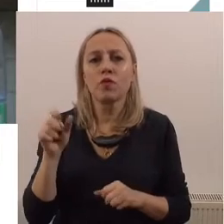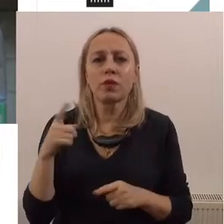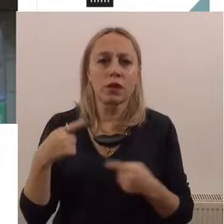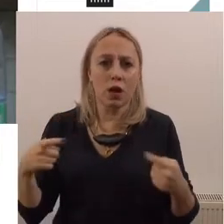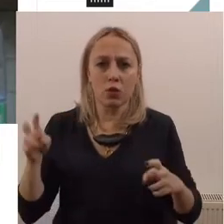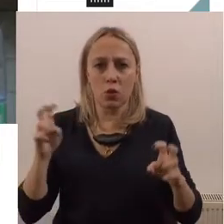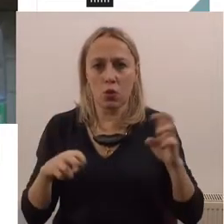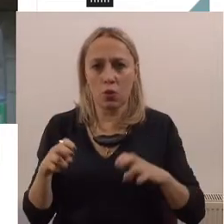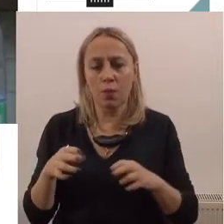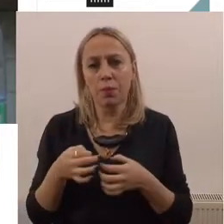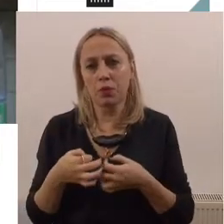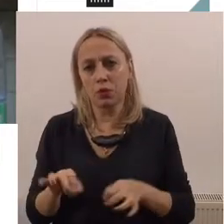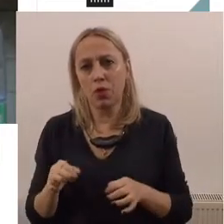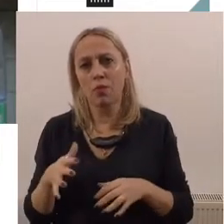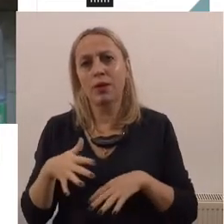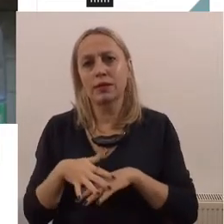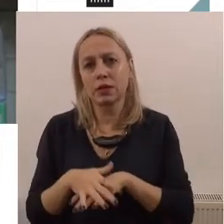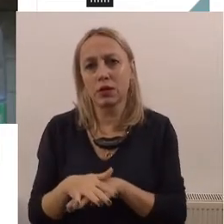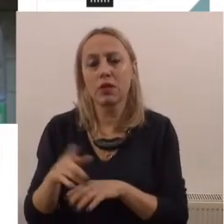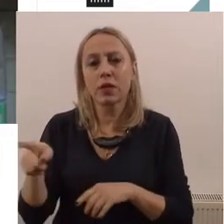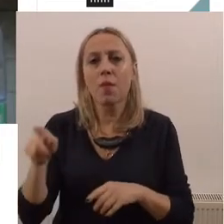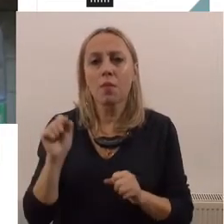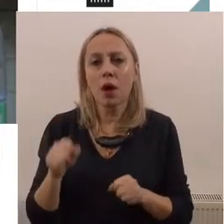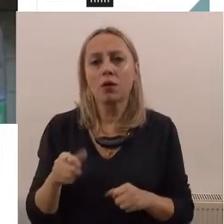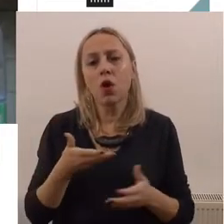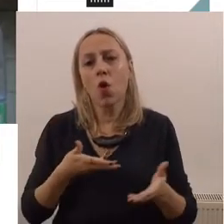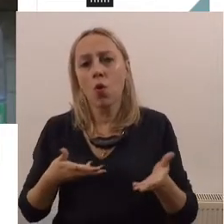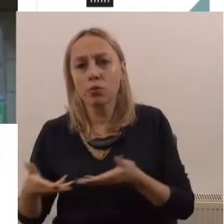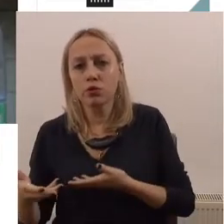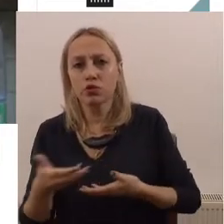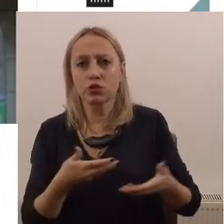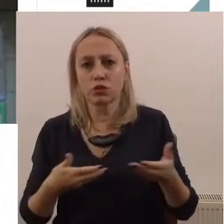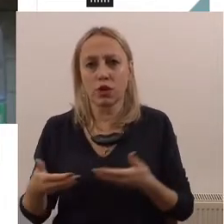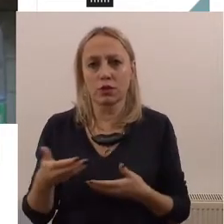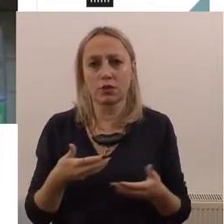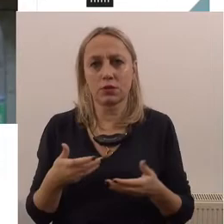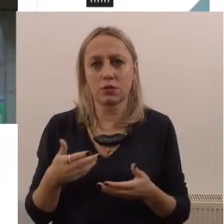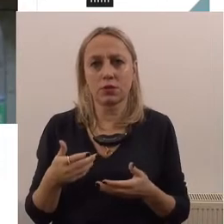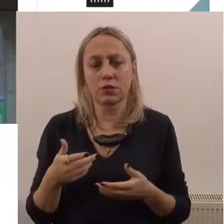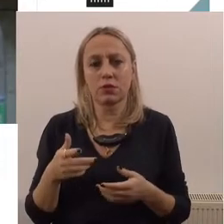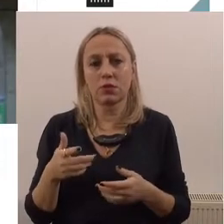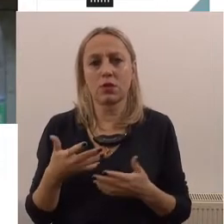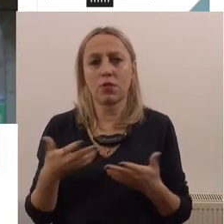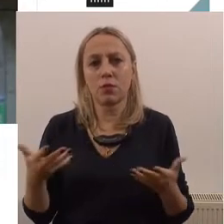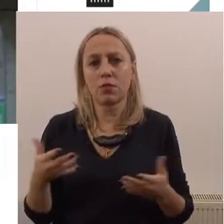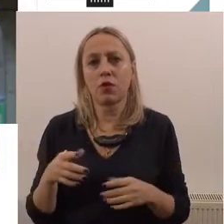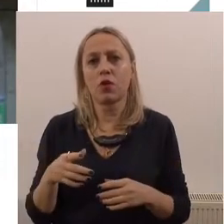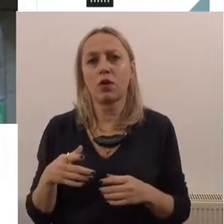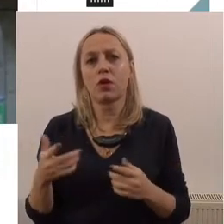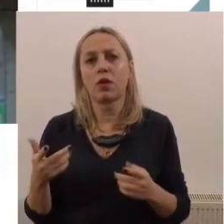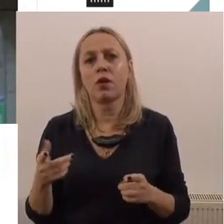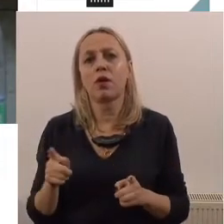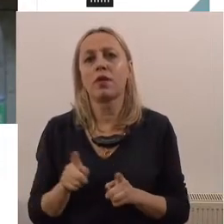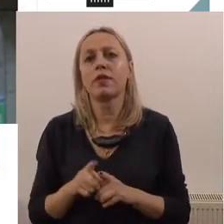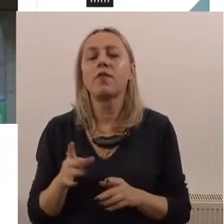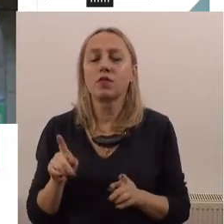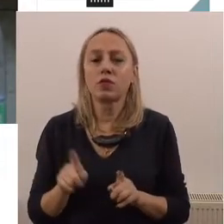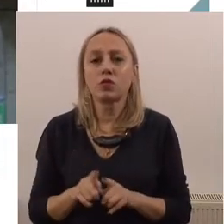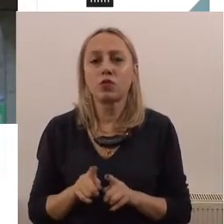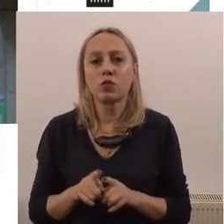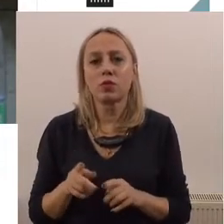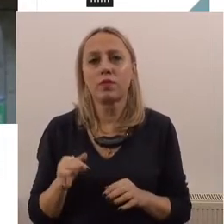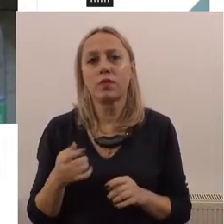annual basis, we arranged conferences on inclusivity and accessibility, and people could meet each other there and they could break